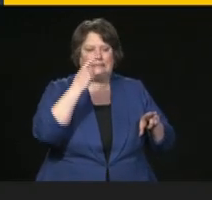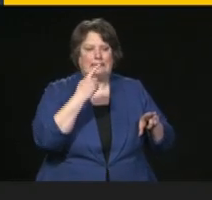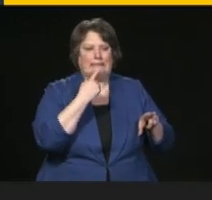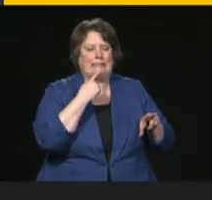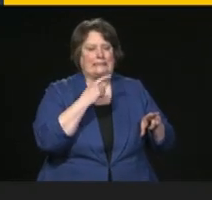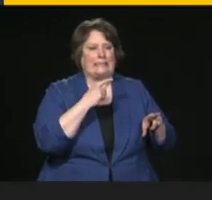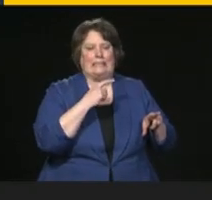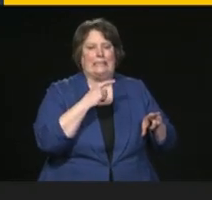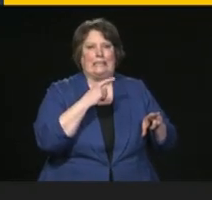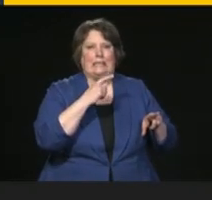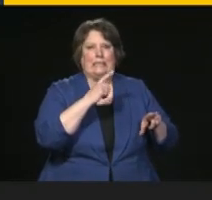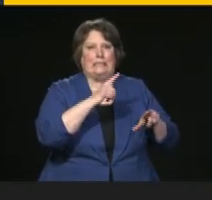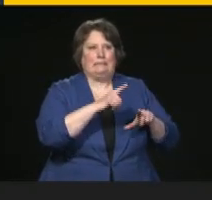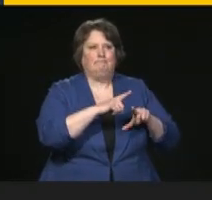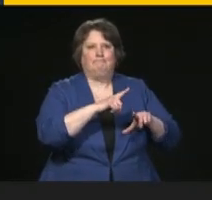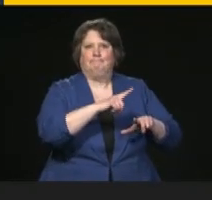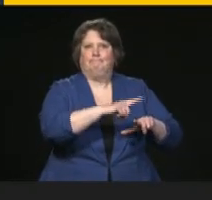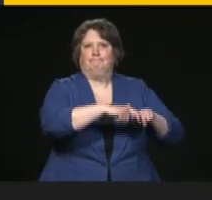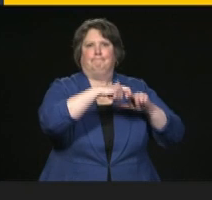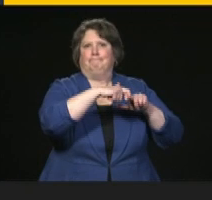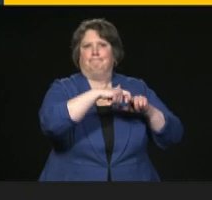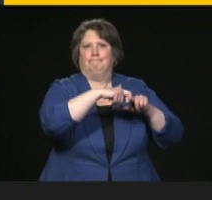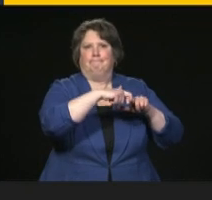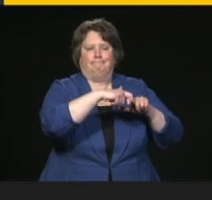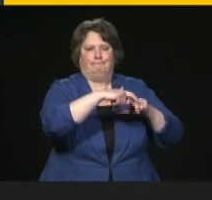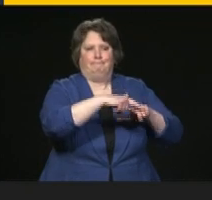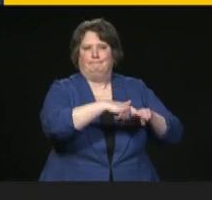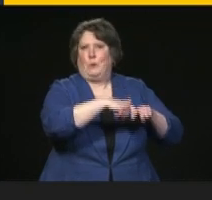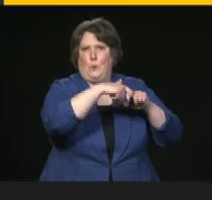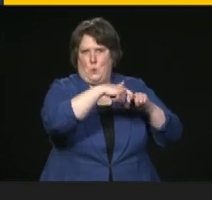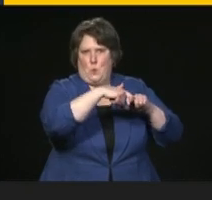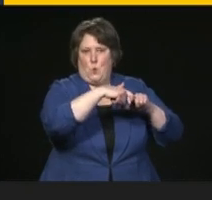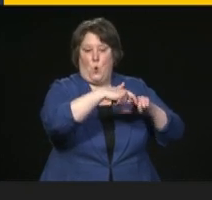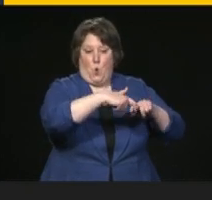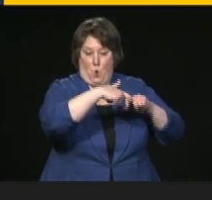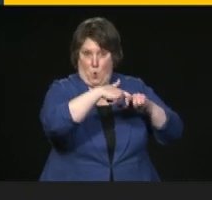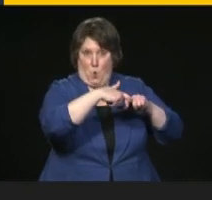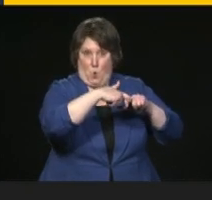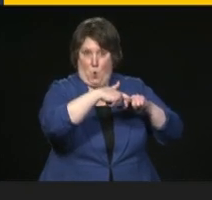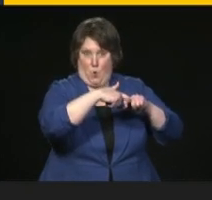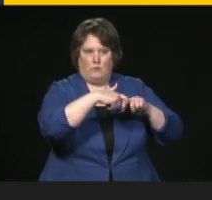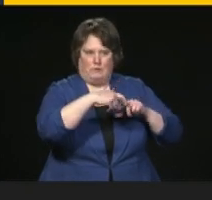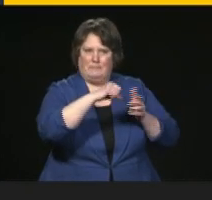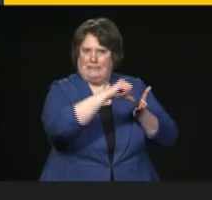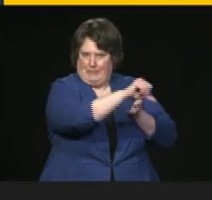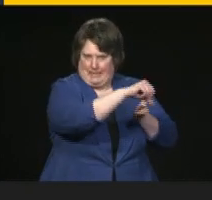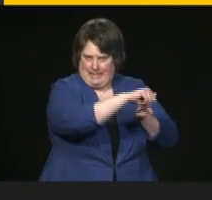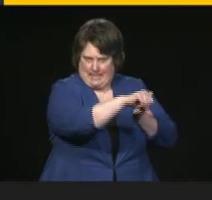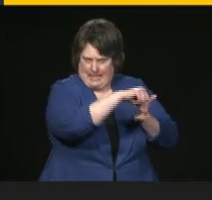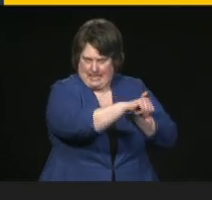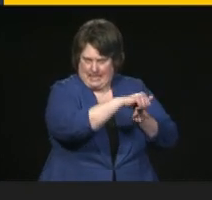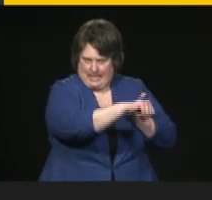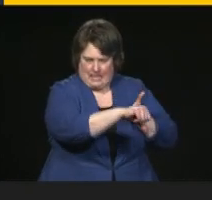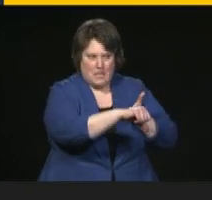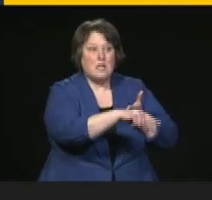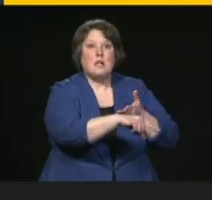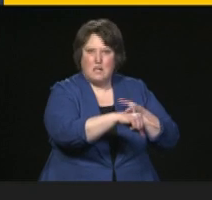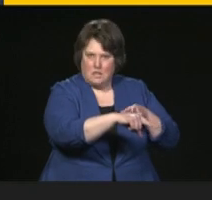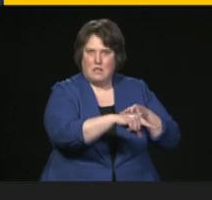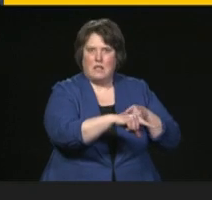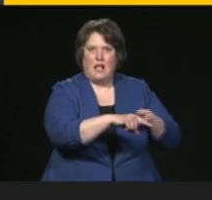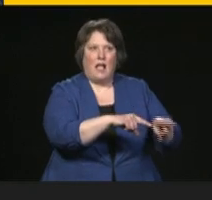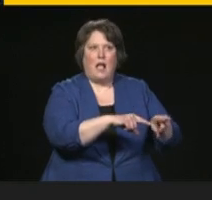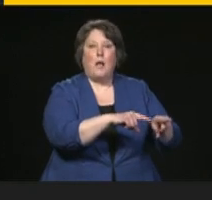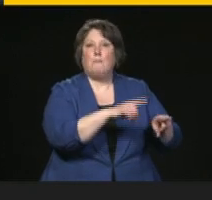their employees, they can maintain that relation with the employee, and the employee will get a direct payment from the government. So either